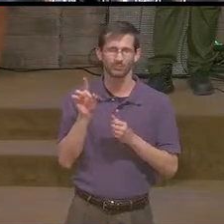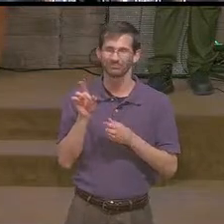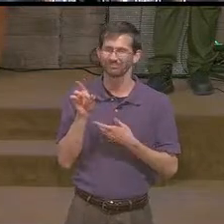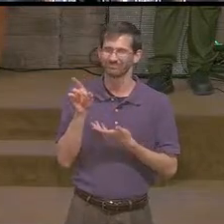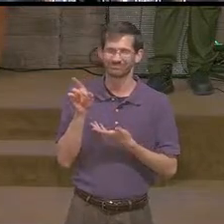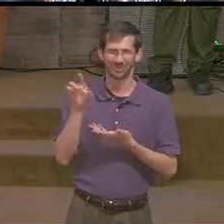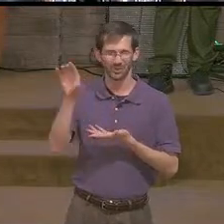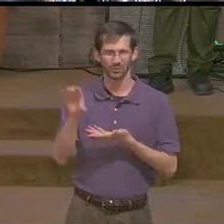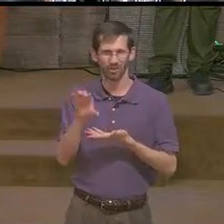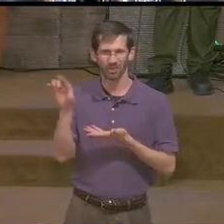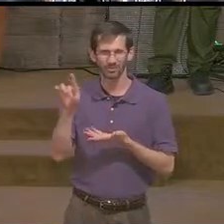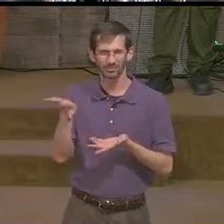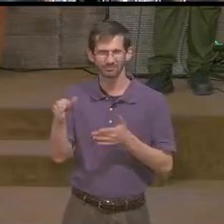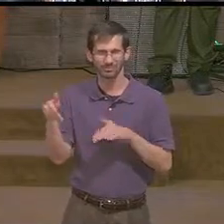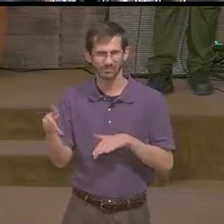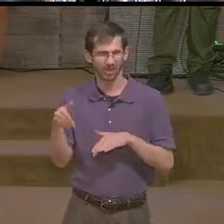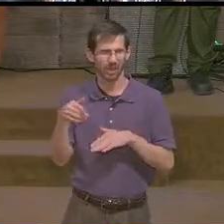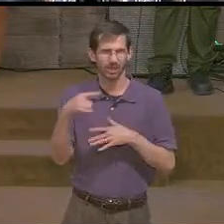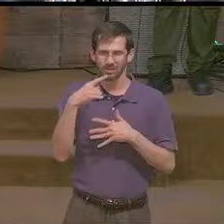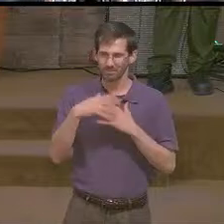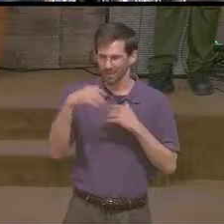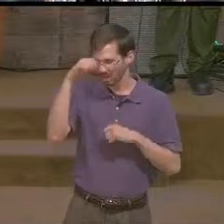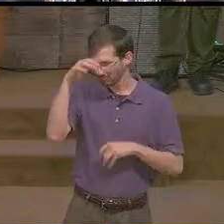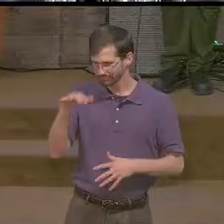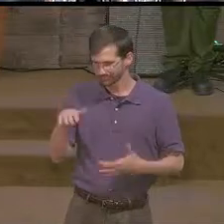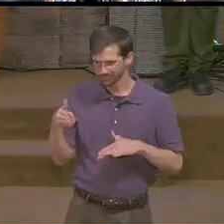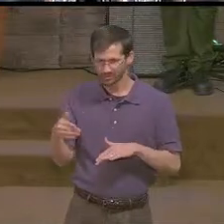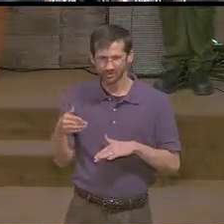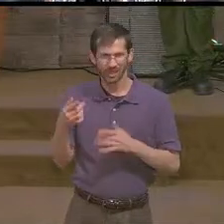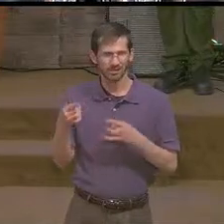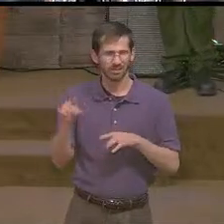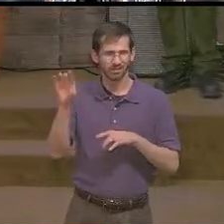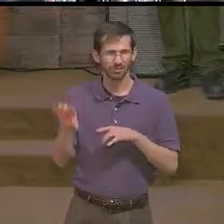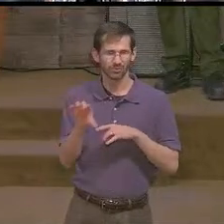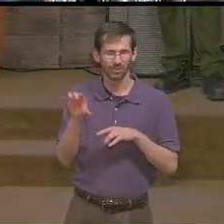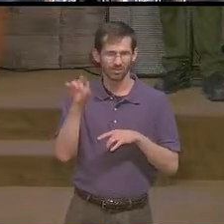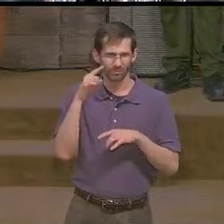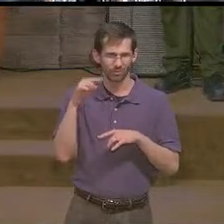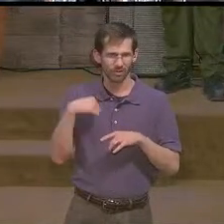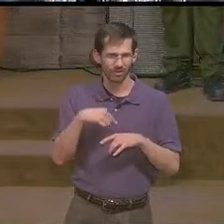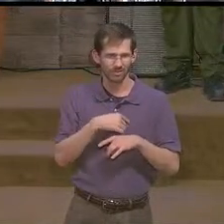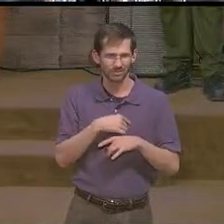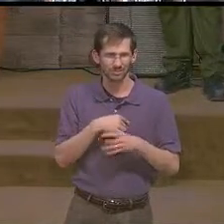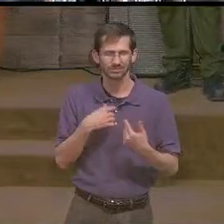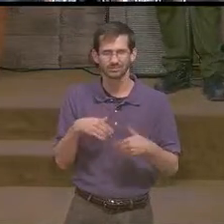and you bled and died on Calvary for us, Father God. So we take the elements